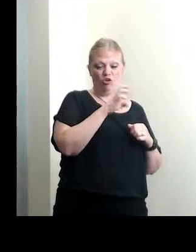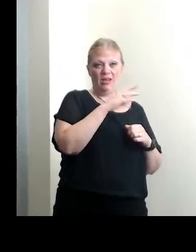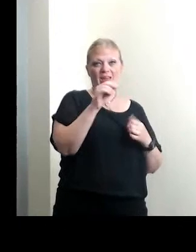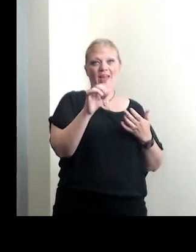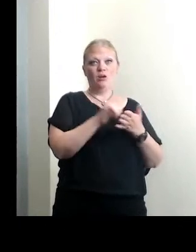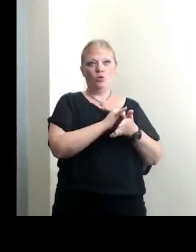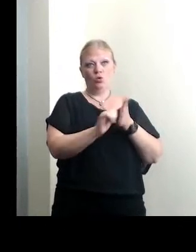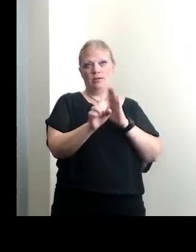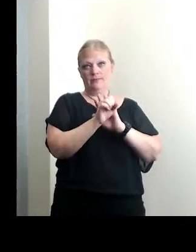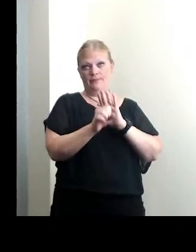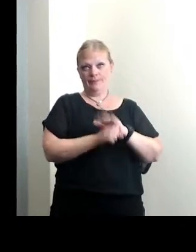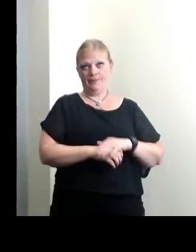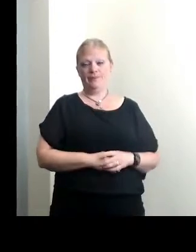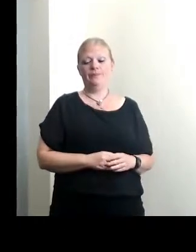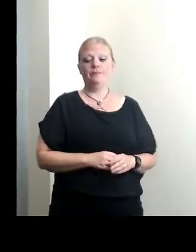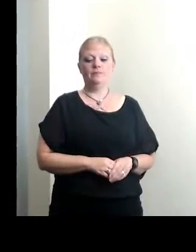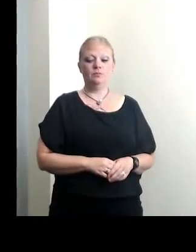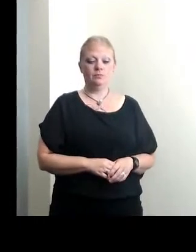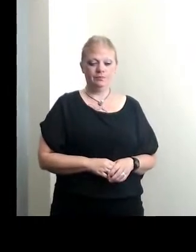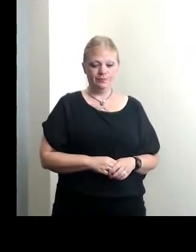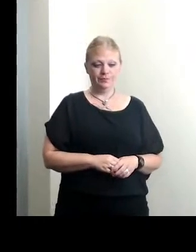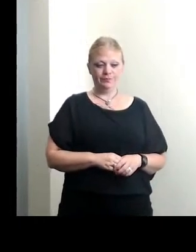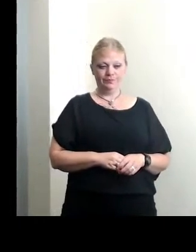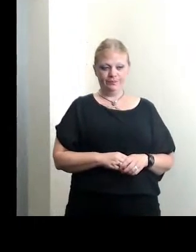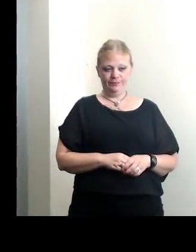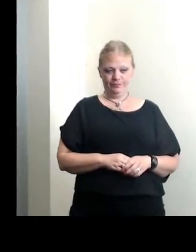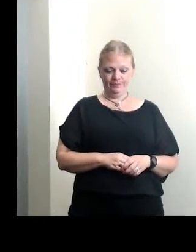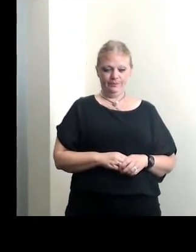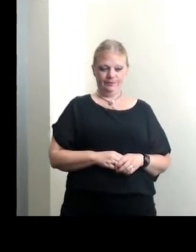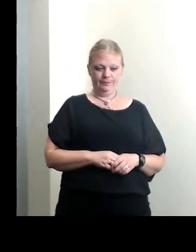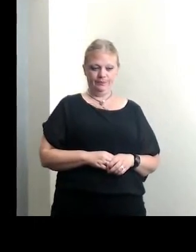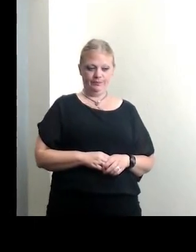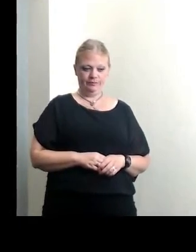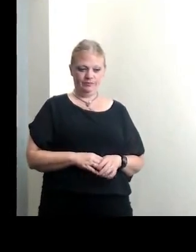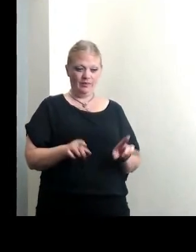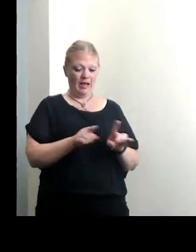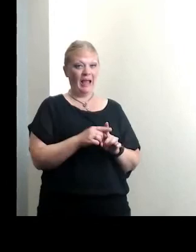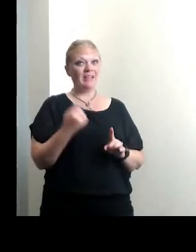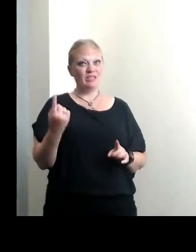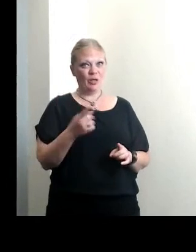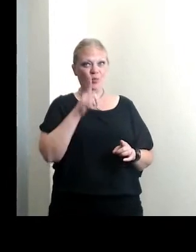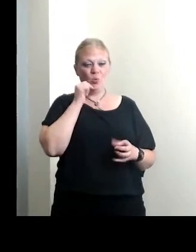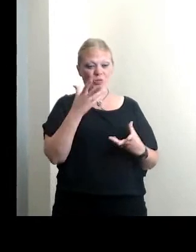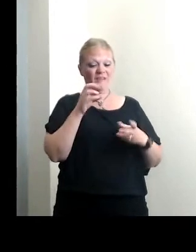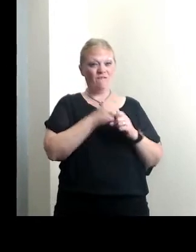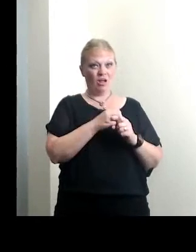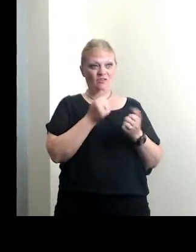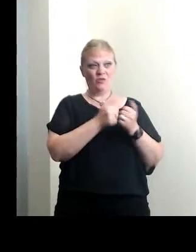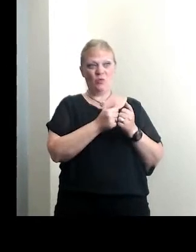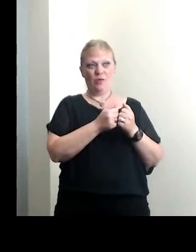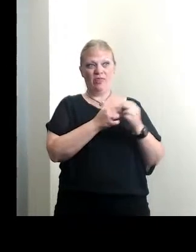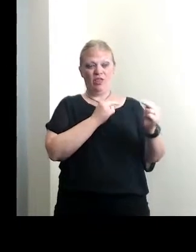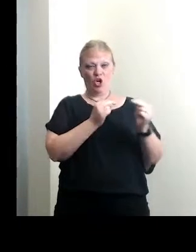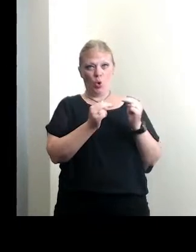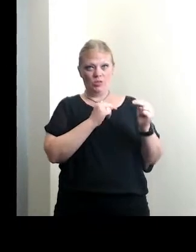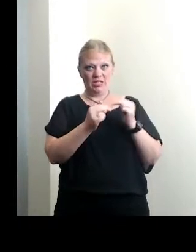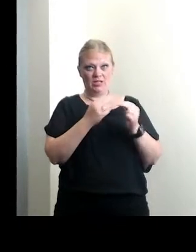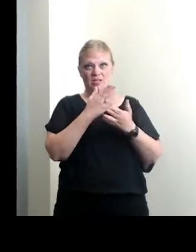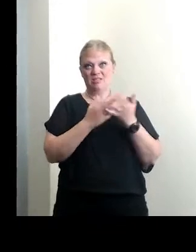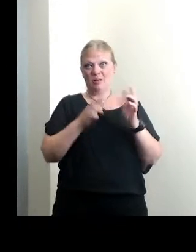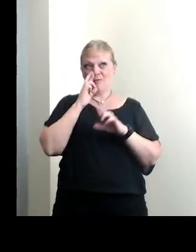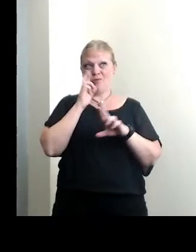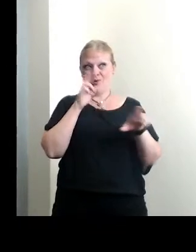York. And I want to say, as someone who's involved in those negotiations, some of the reports